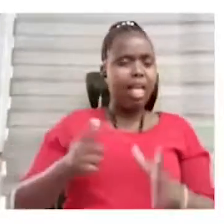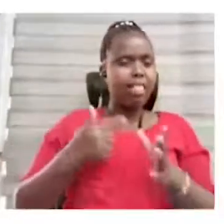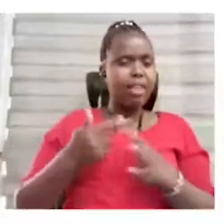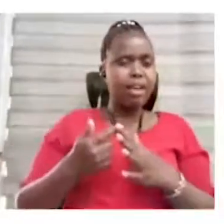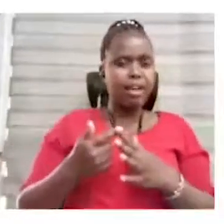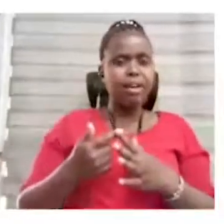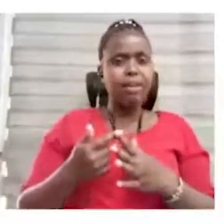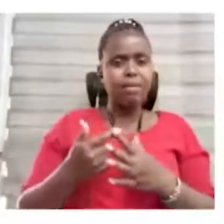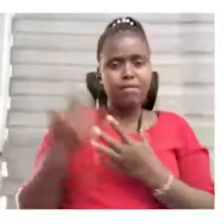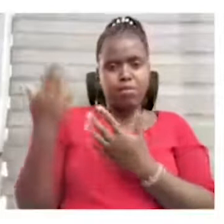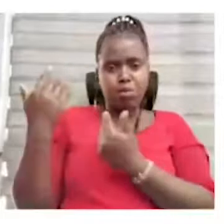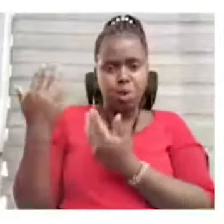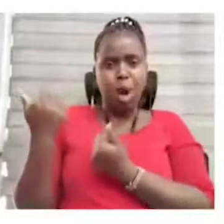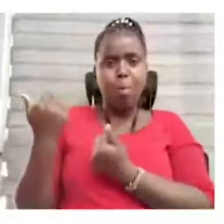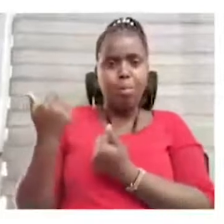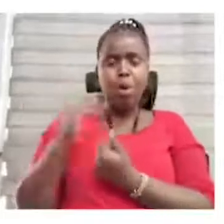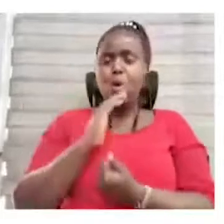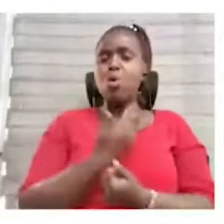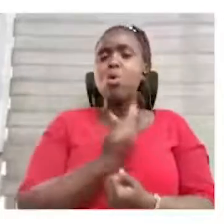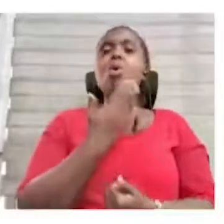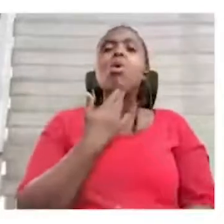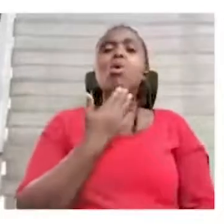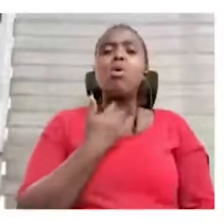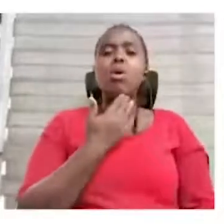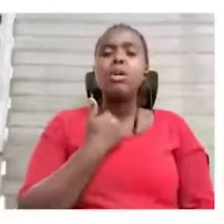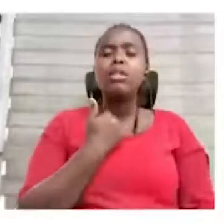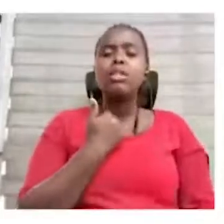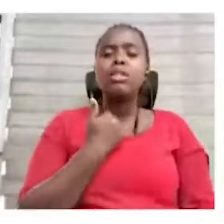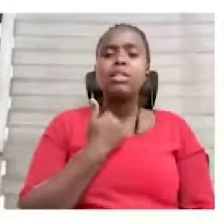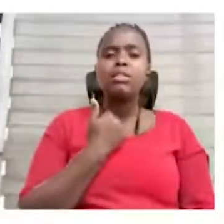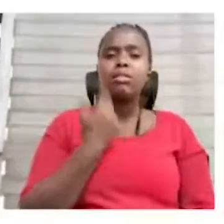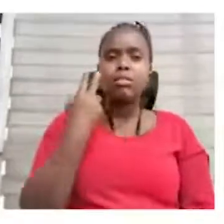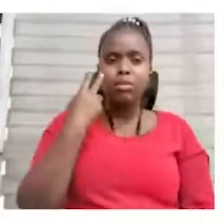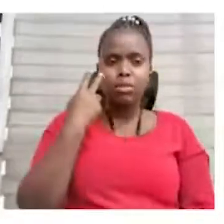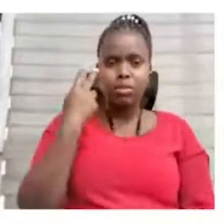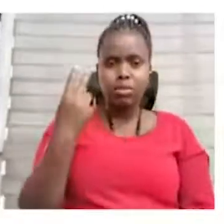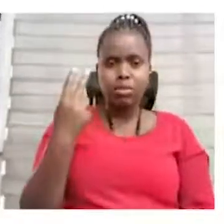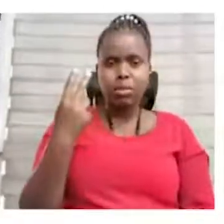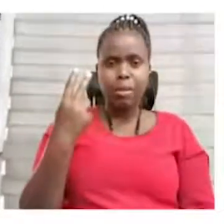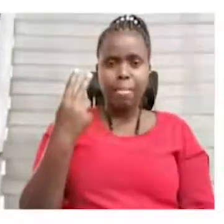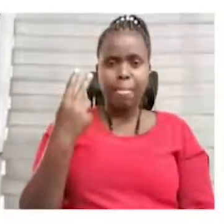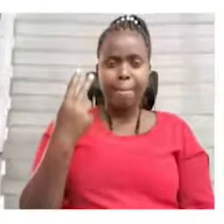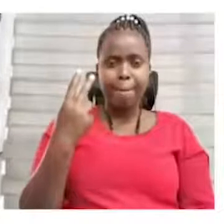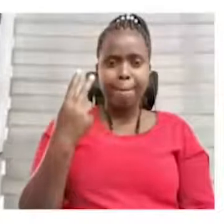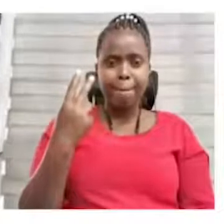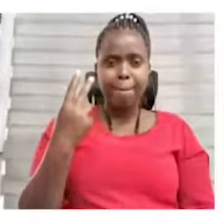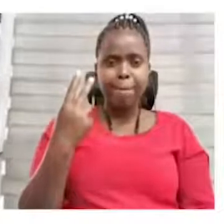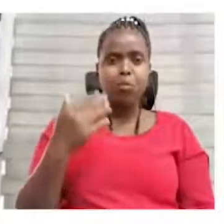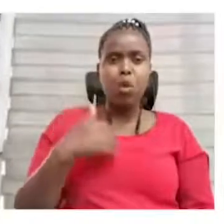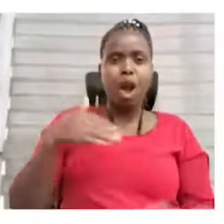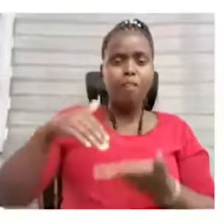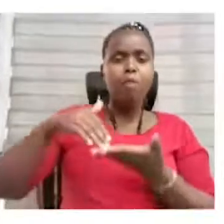but that we want to be closer to. So just in the same way we build more expertise and